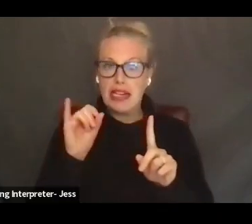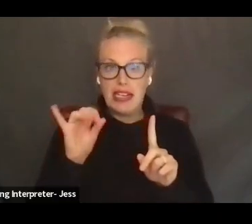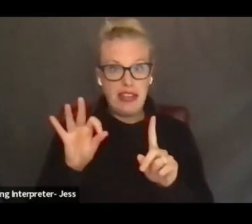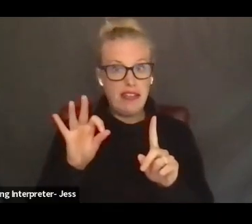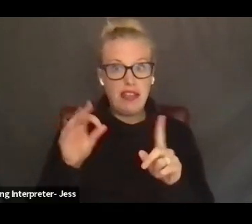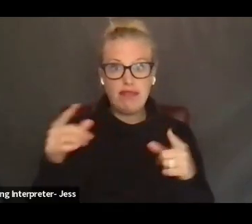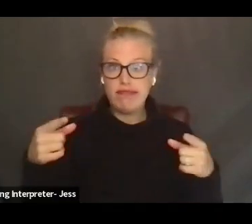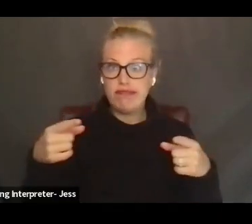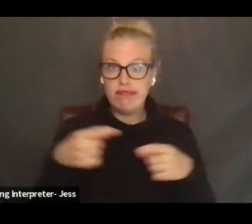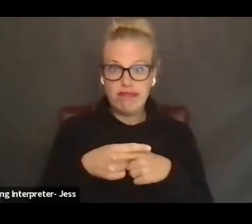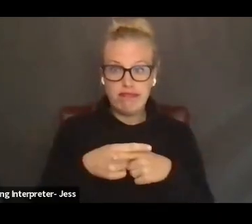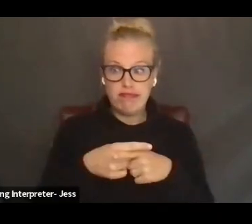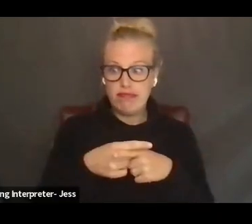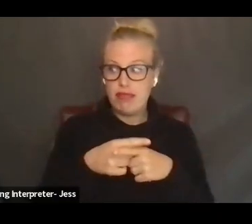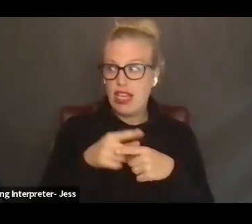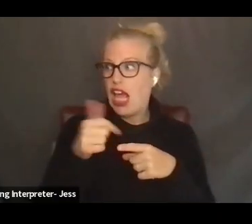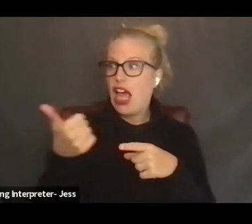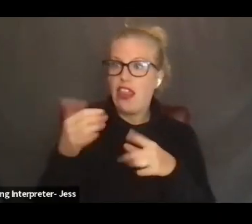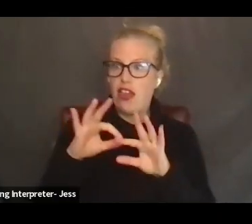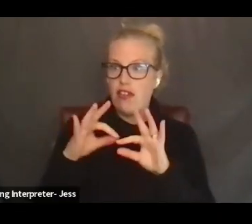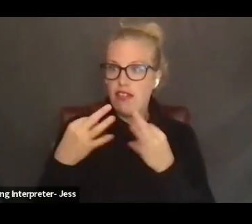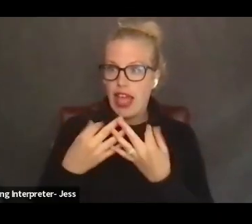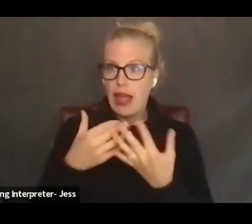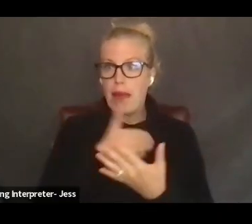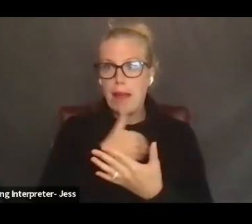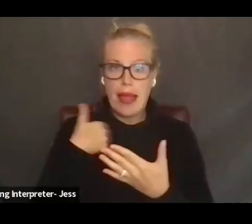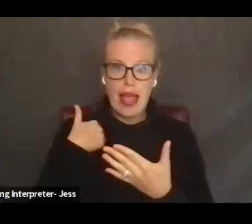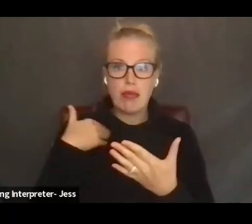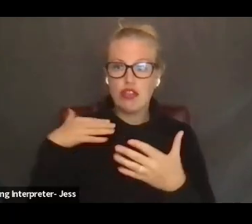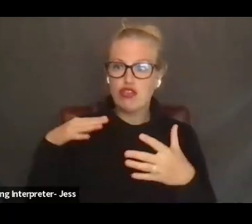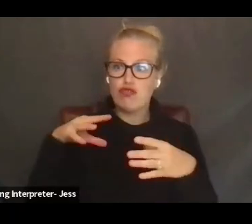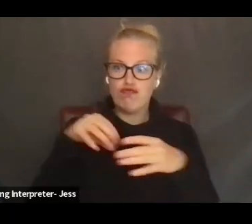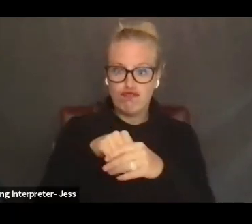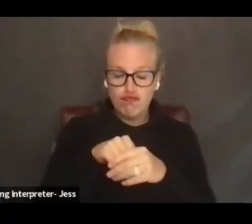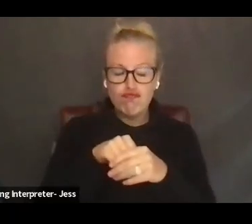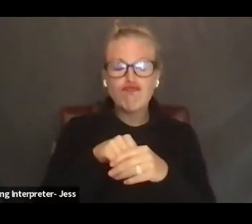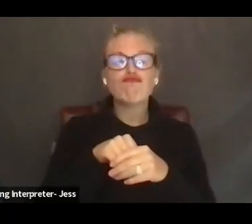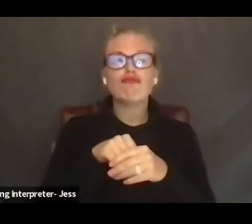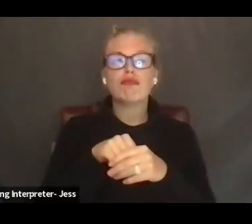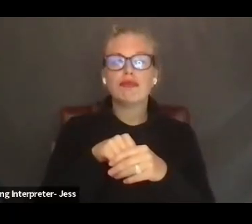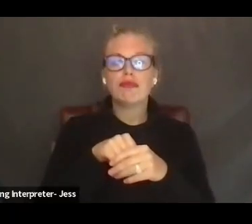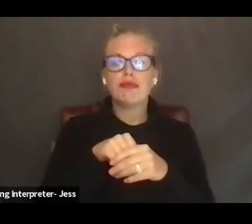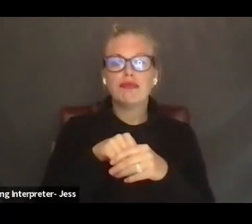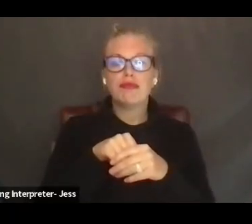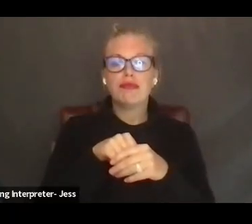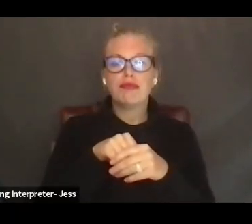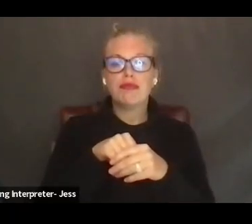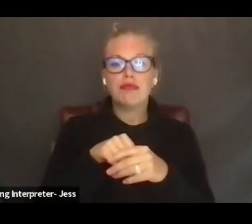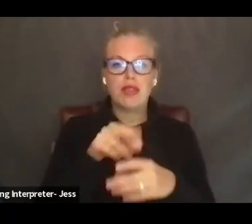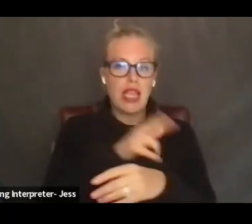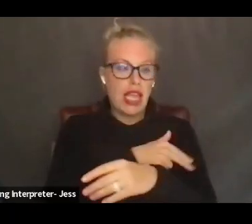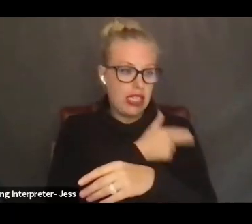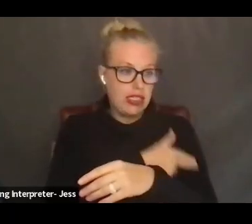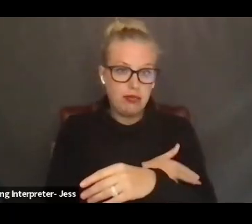of conflict between anybody else that's coming into the situation, the hospital, for example, is not going